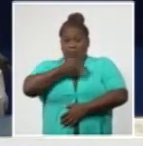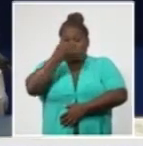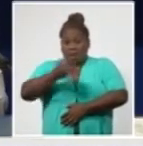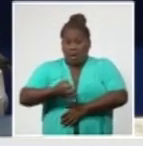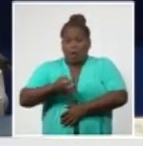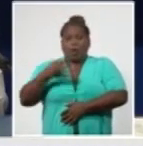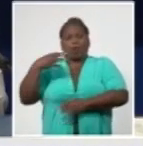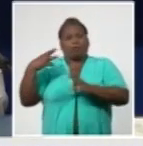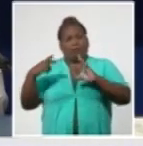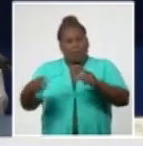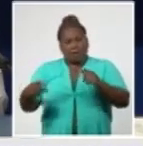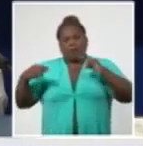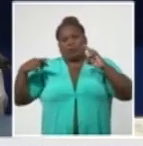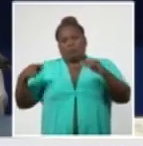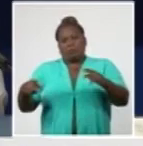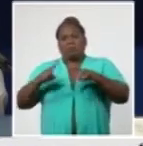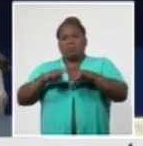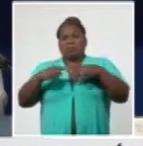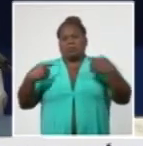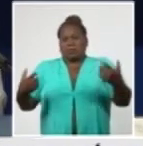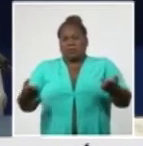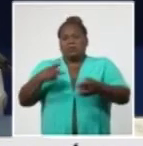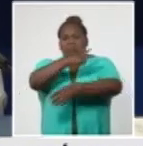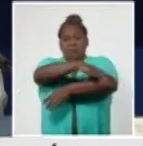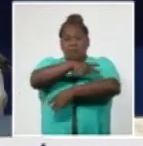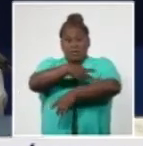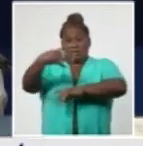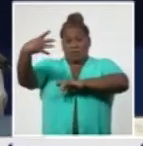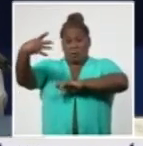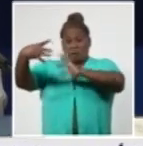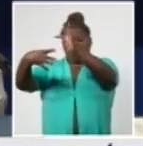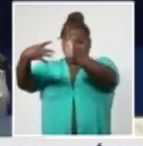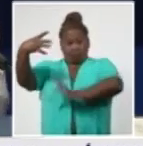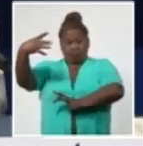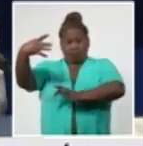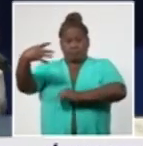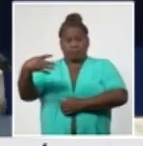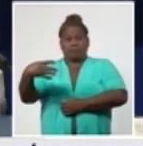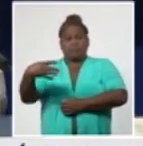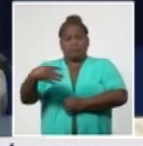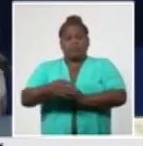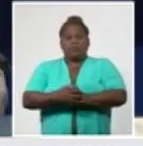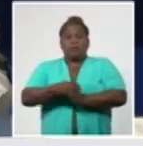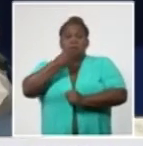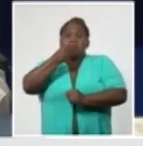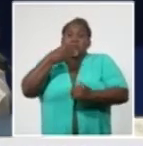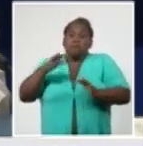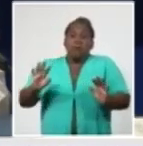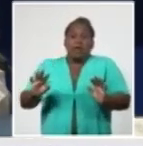how these countries, with restrictions applied,